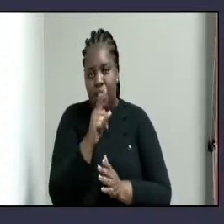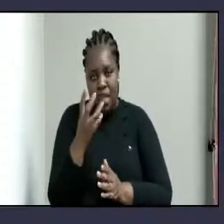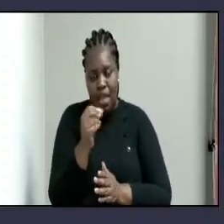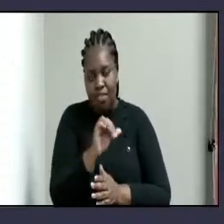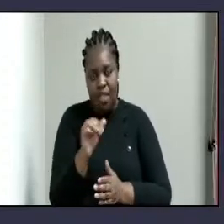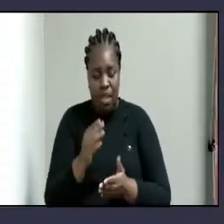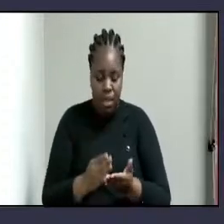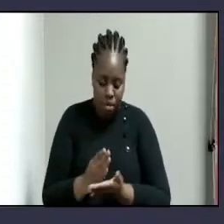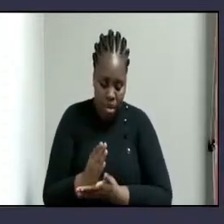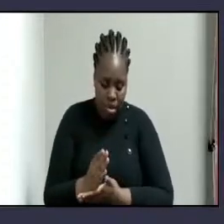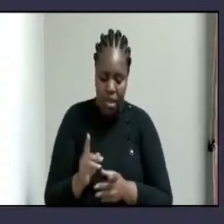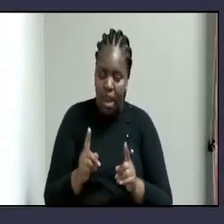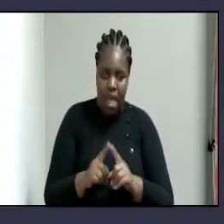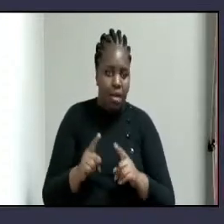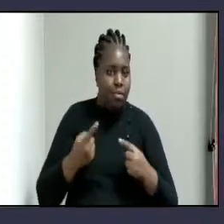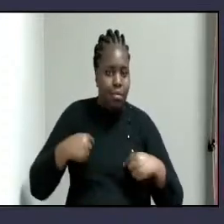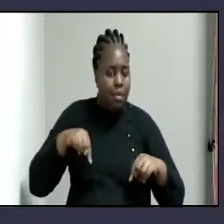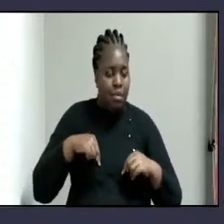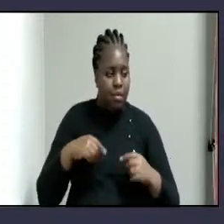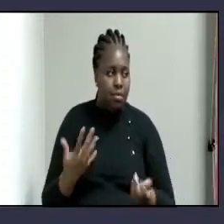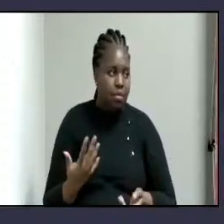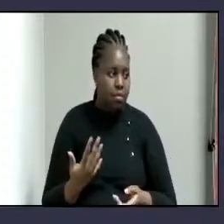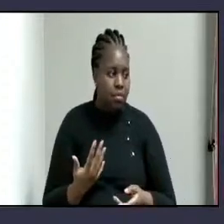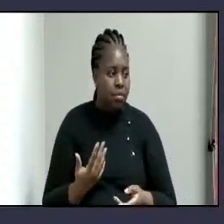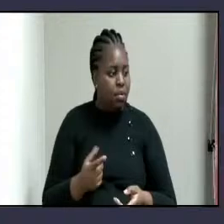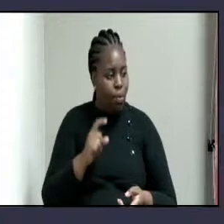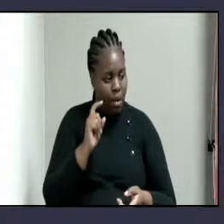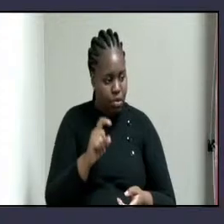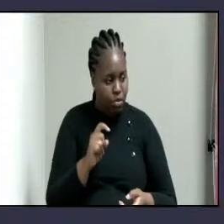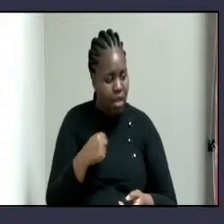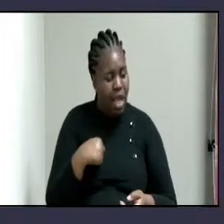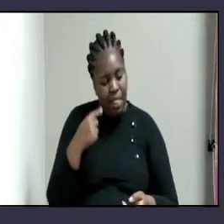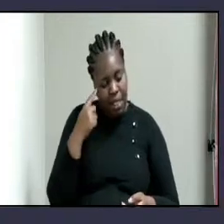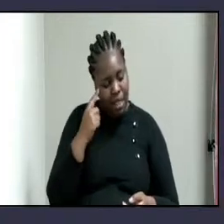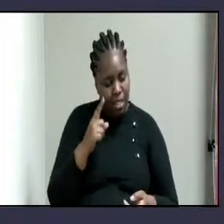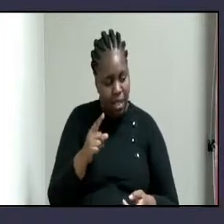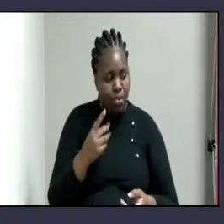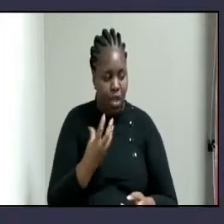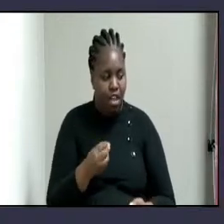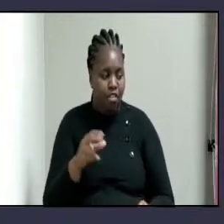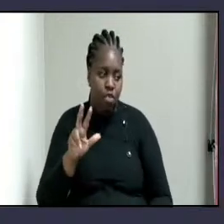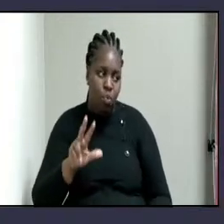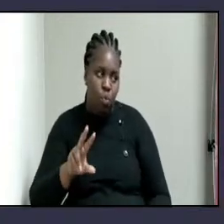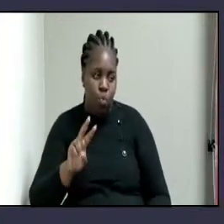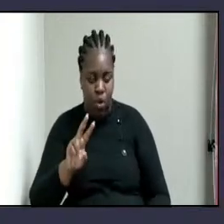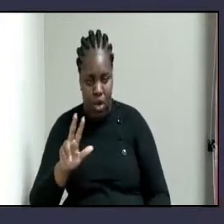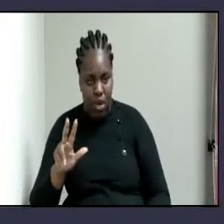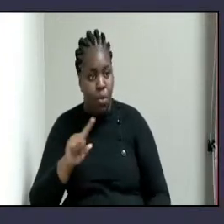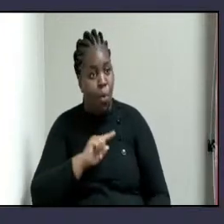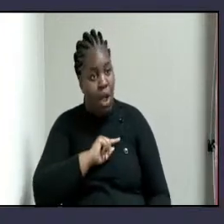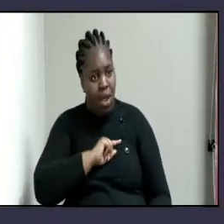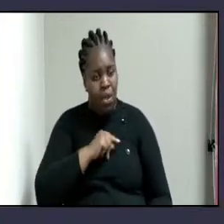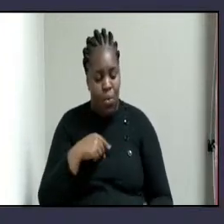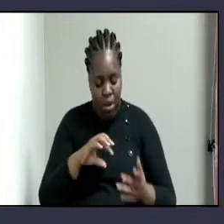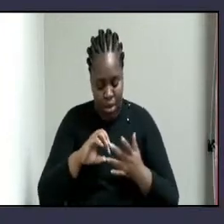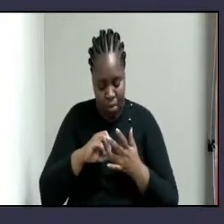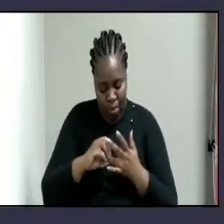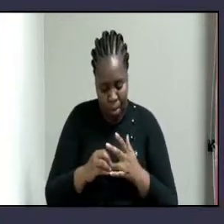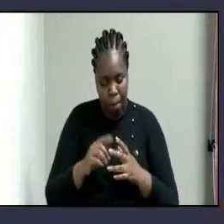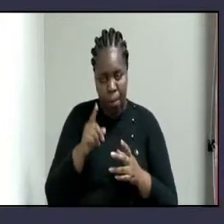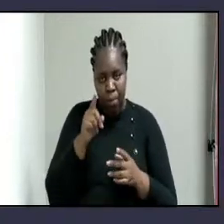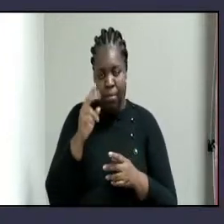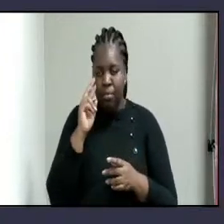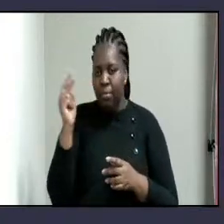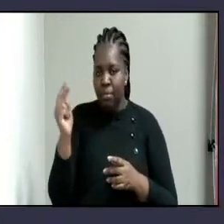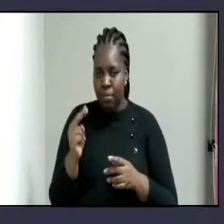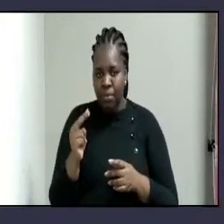rights and dignity like all of us. So we should, and I think that's why we've got 28 in the Constitution, because it tries to go to that